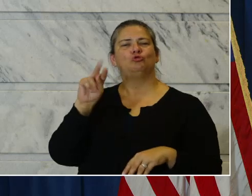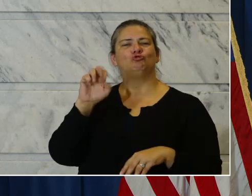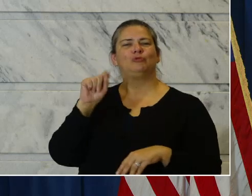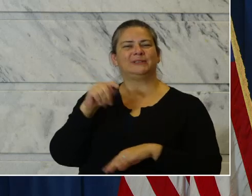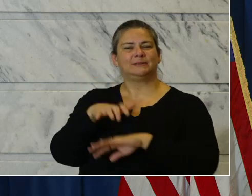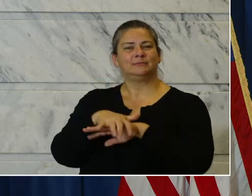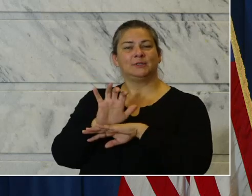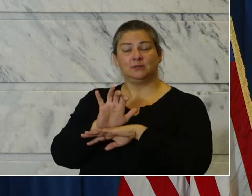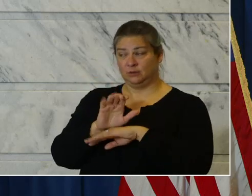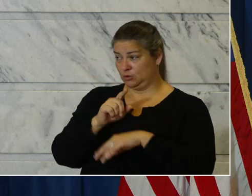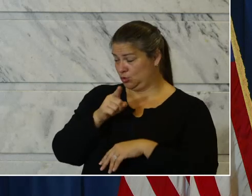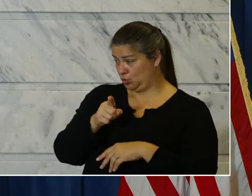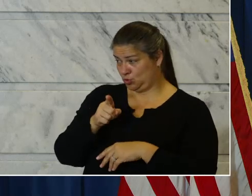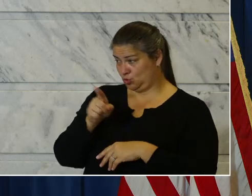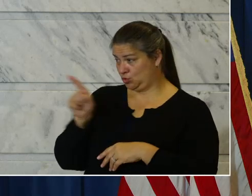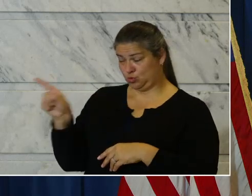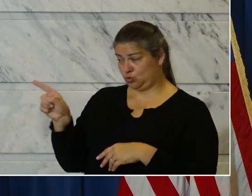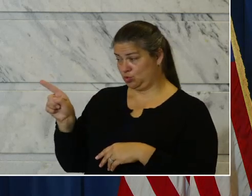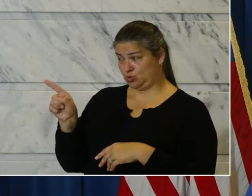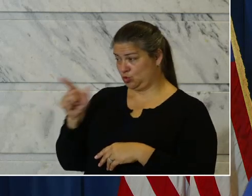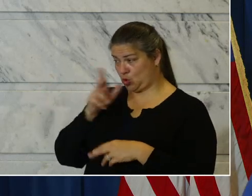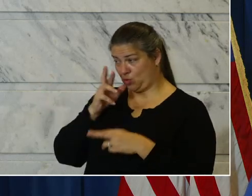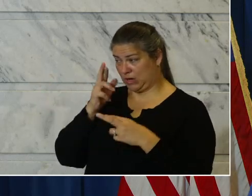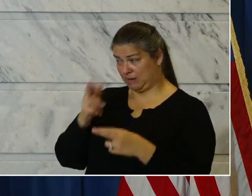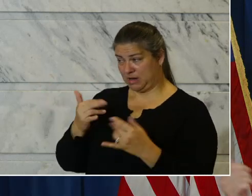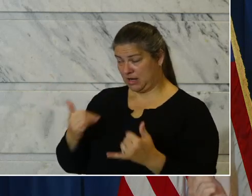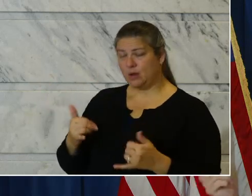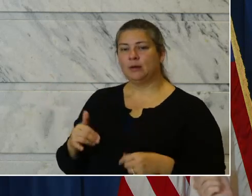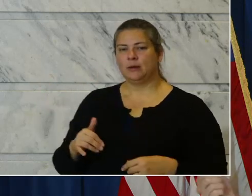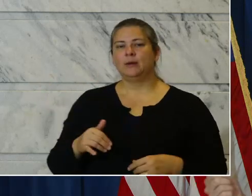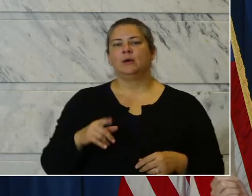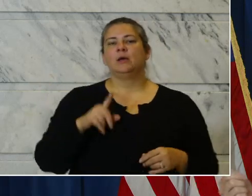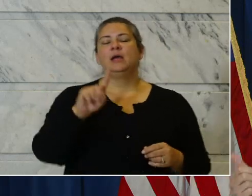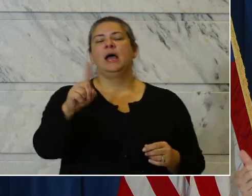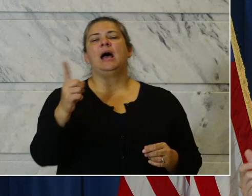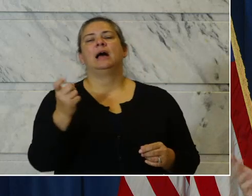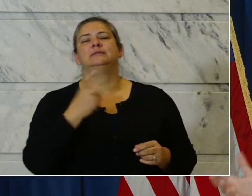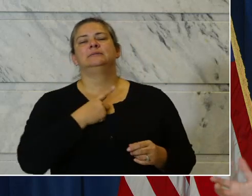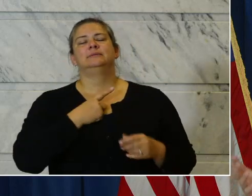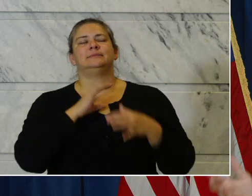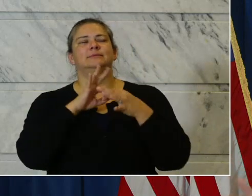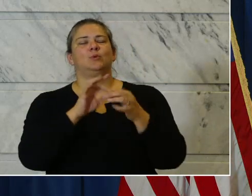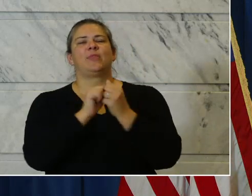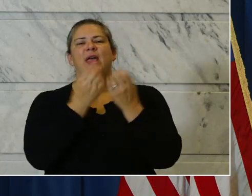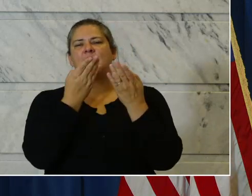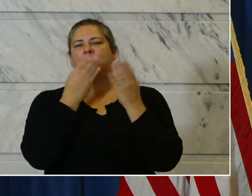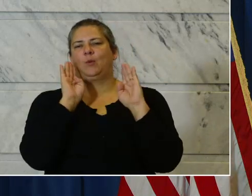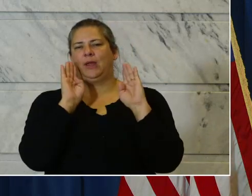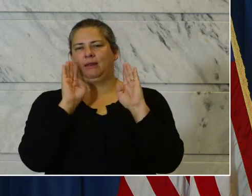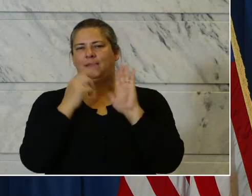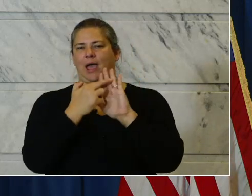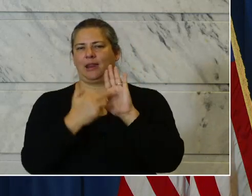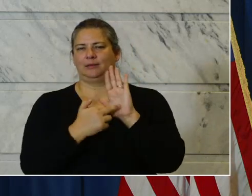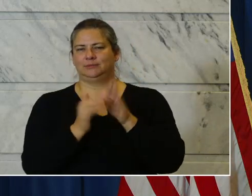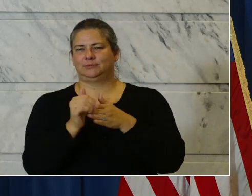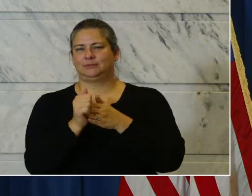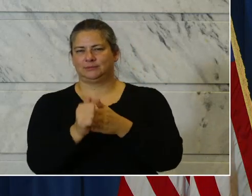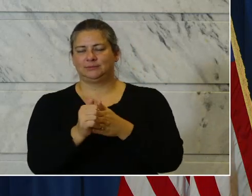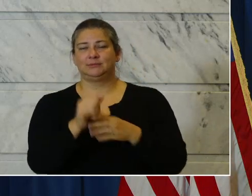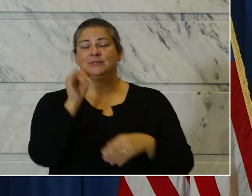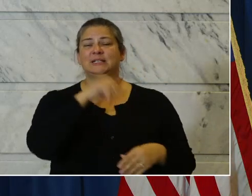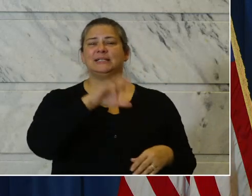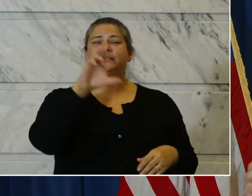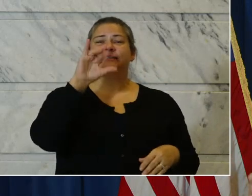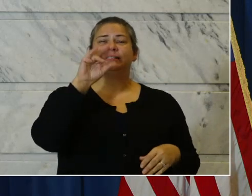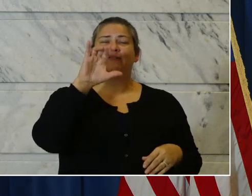you recommend against this year. So the question is on the Halloween guidance. There's civic group